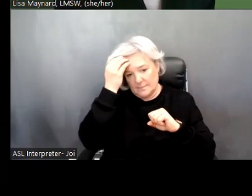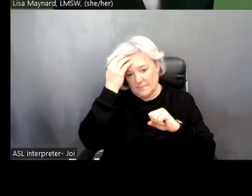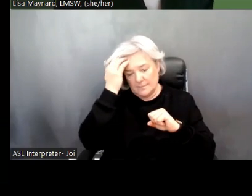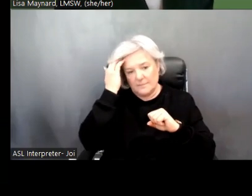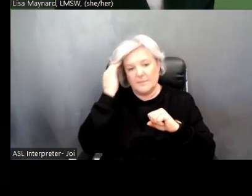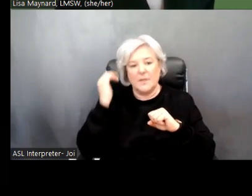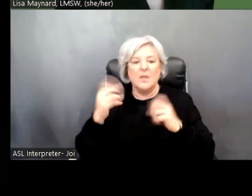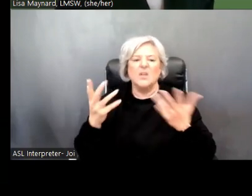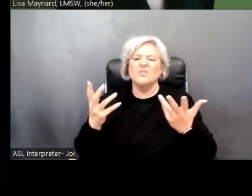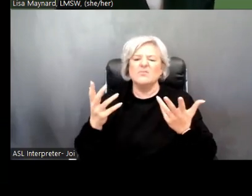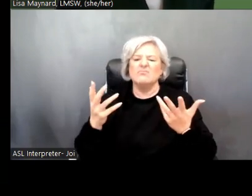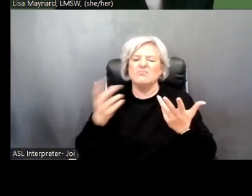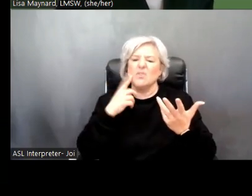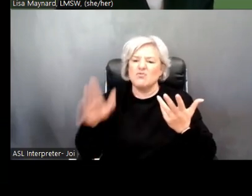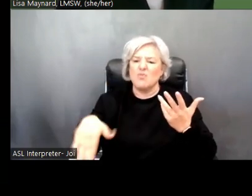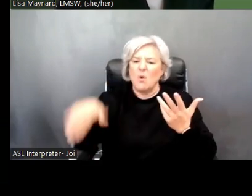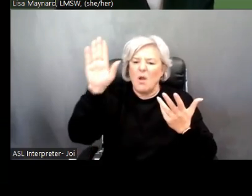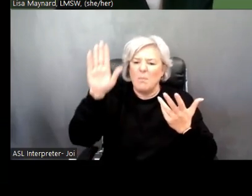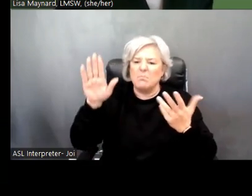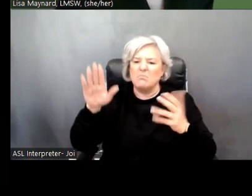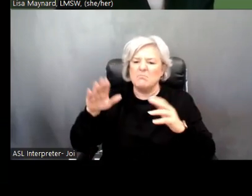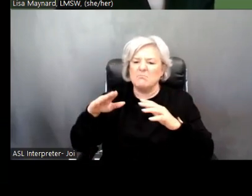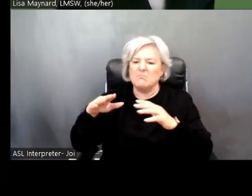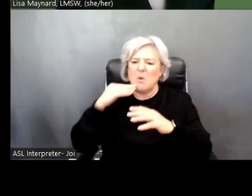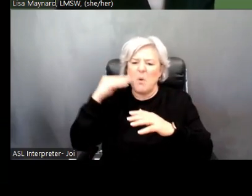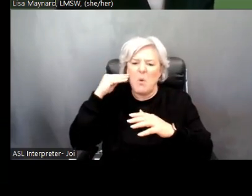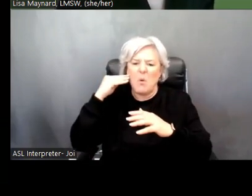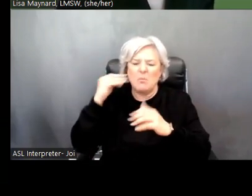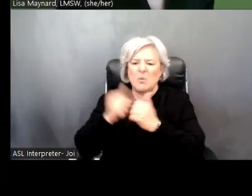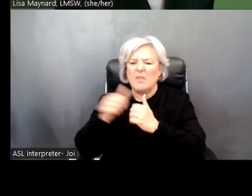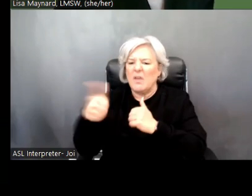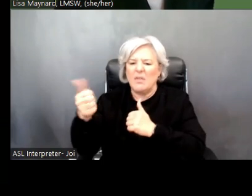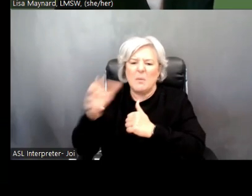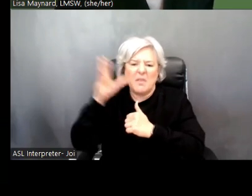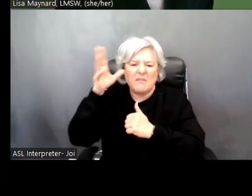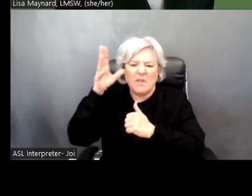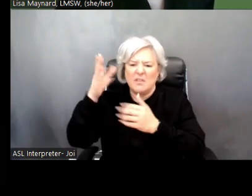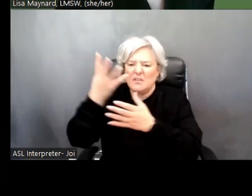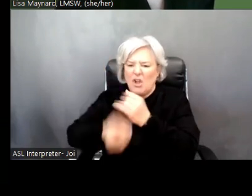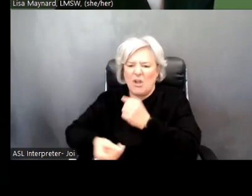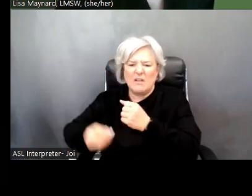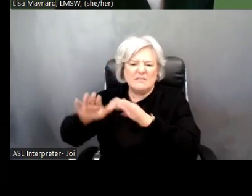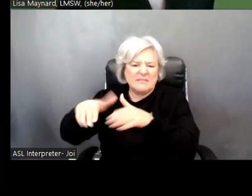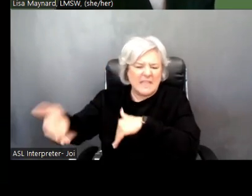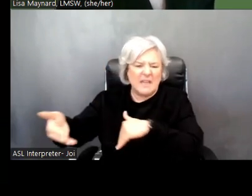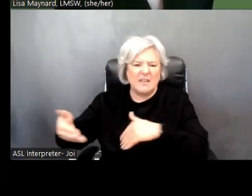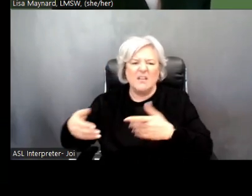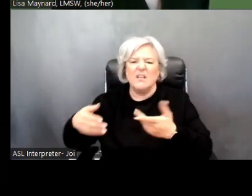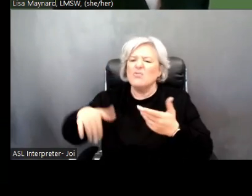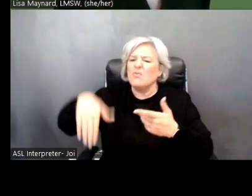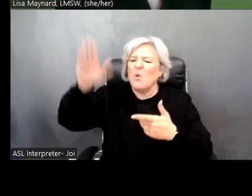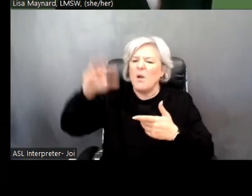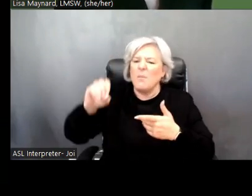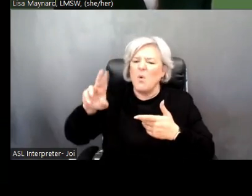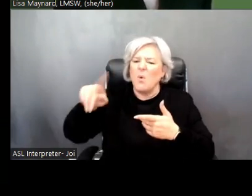So what is the impact of growing up in an orphanage, growing up in institutional care, right? I look at this picture and again,